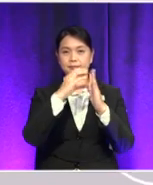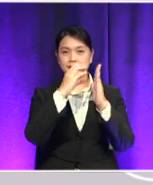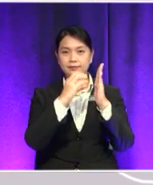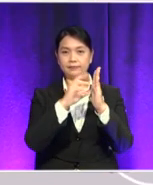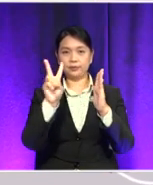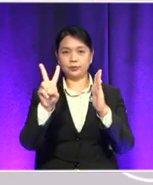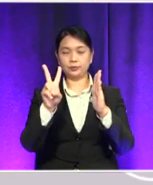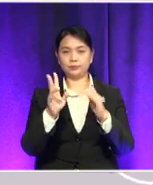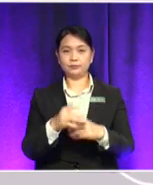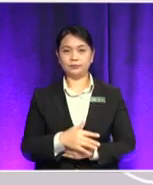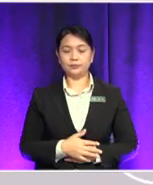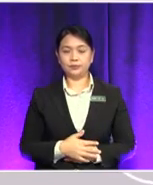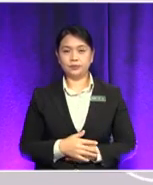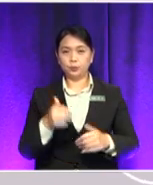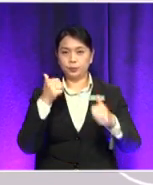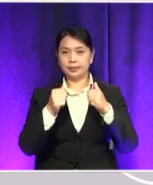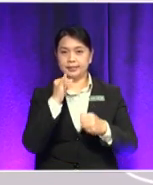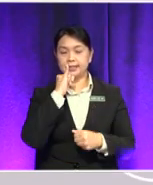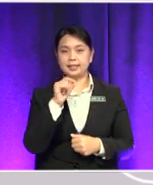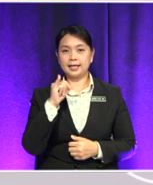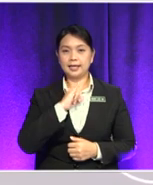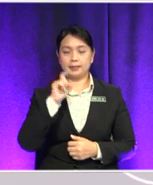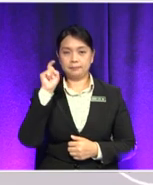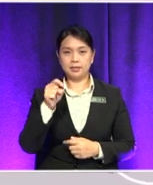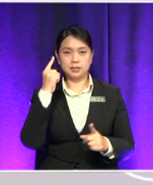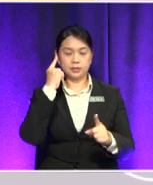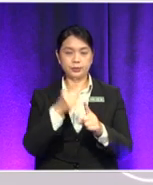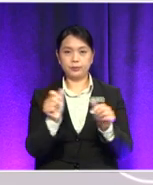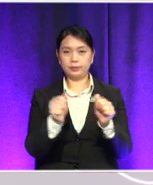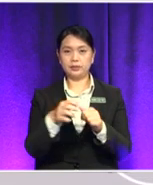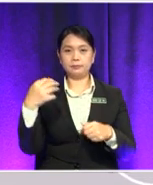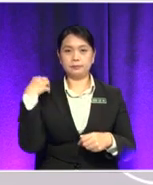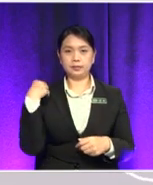is an example, which is, I must agree with the mayor